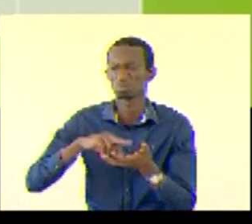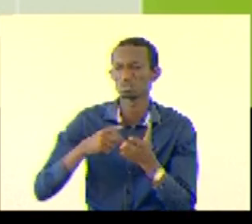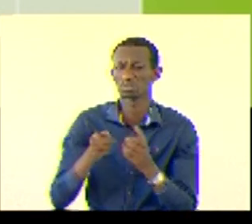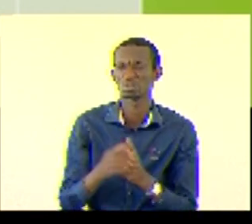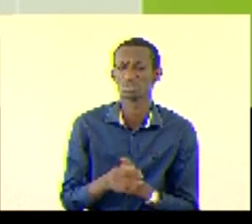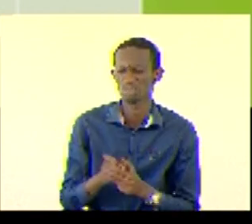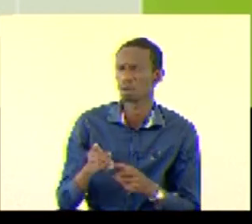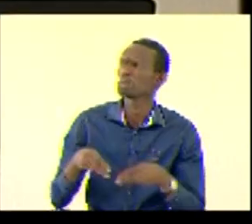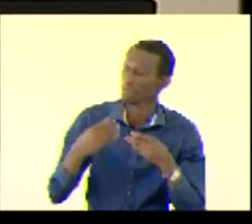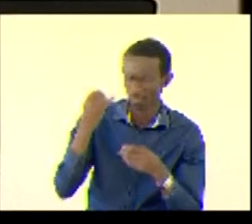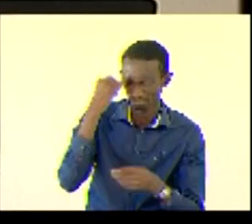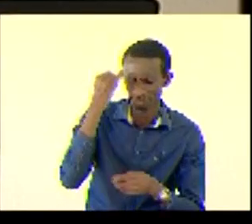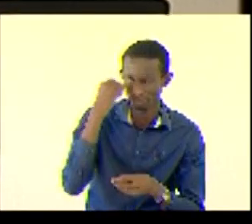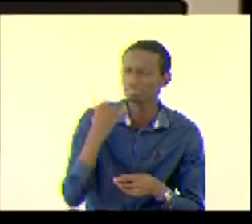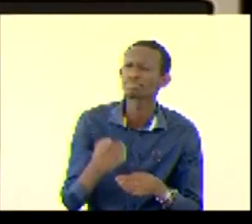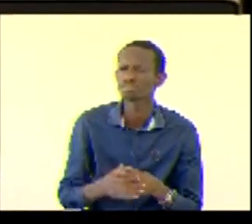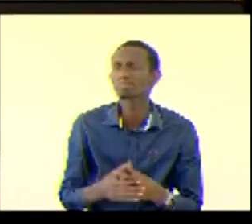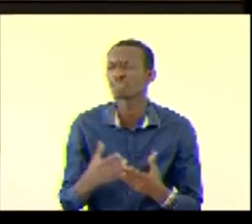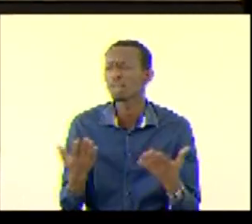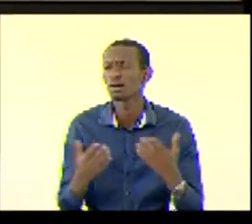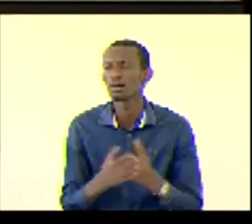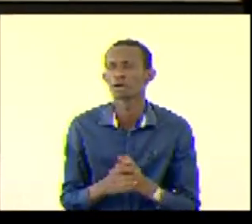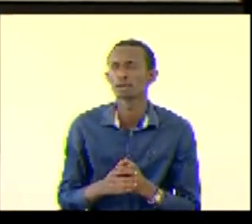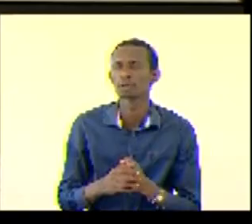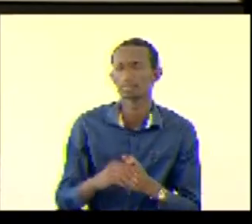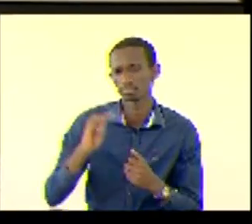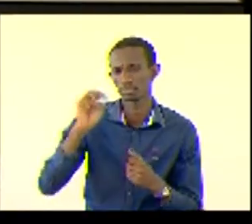the idea of how the graph looks like.